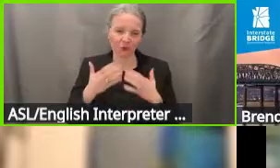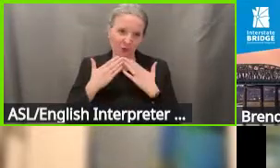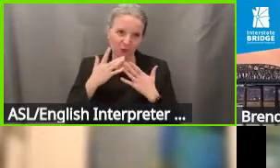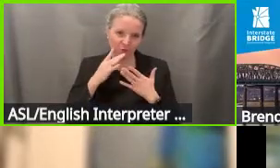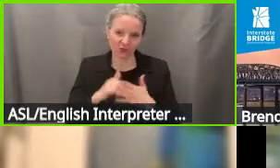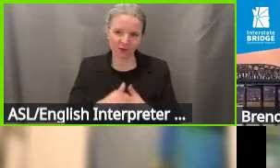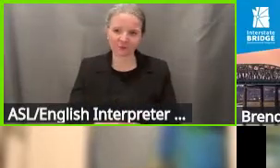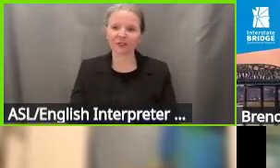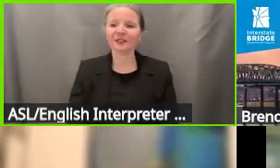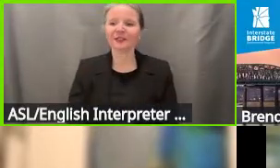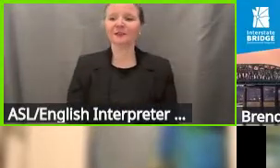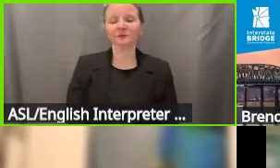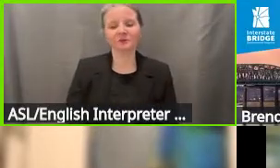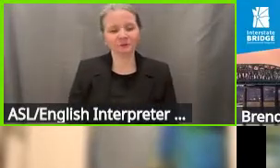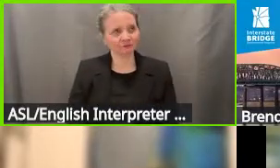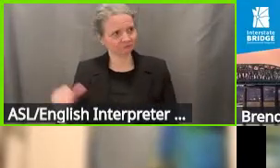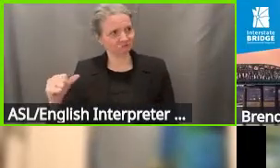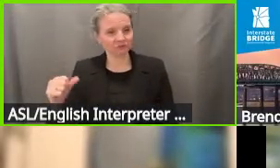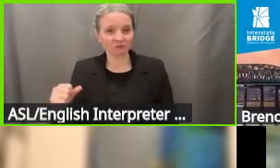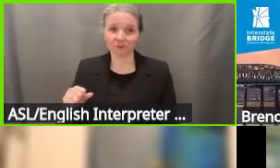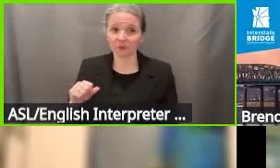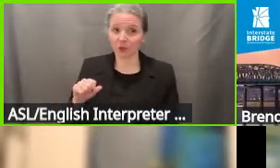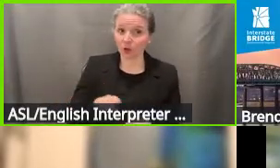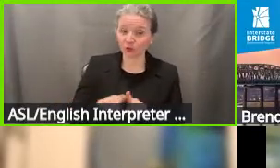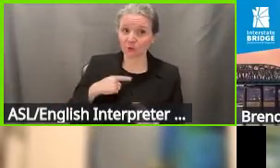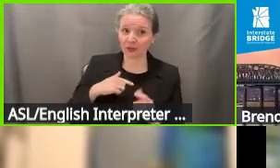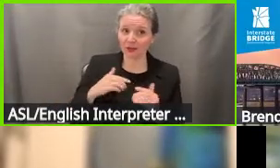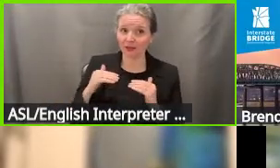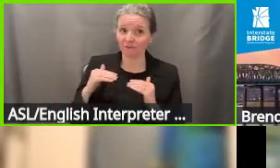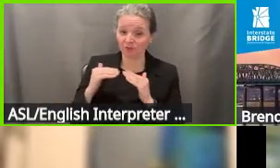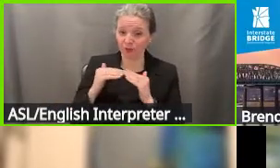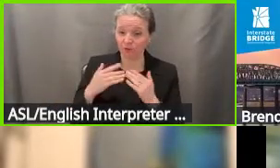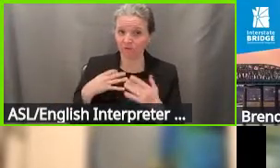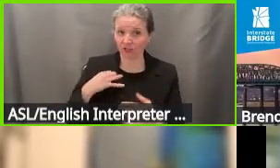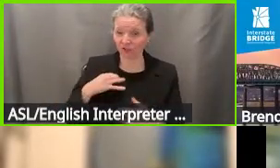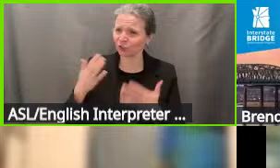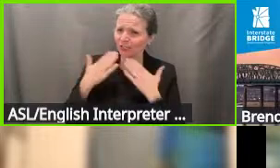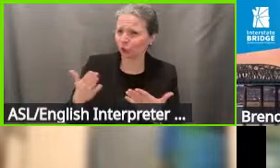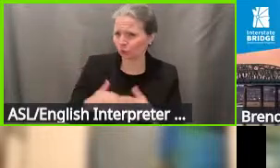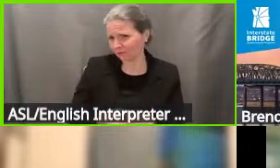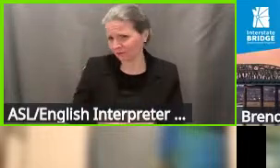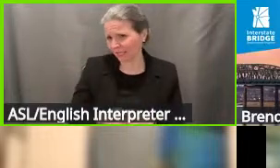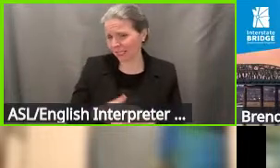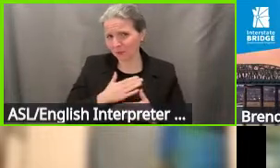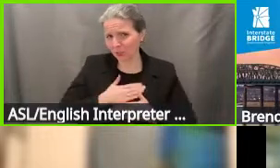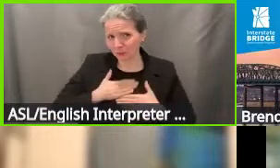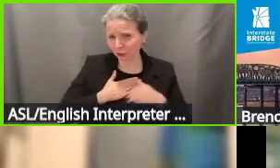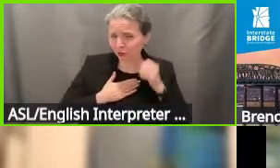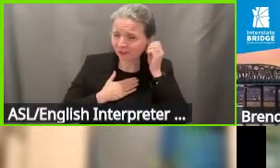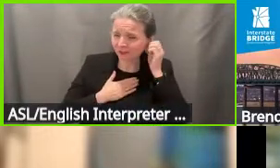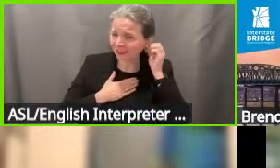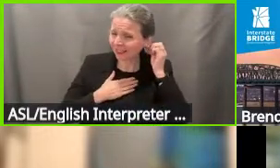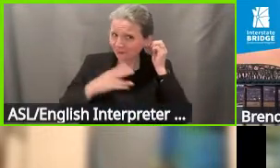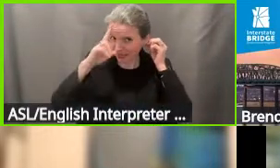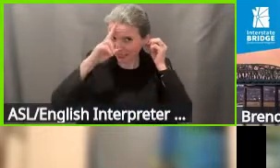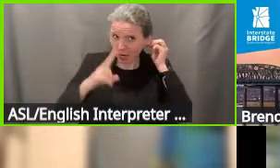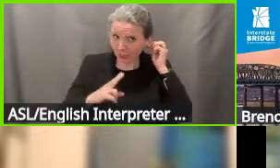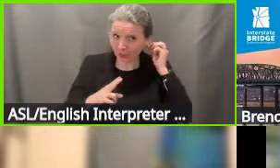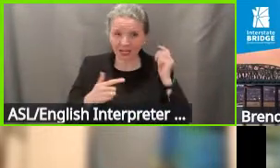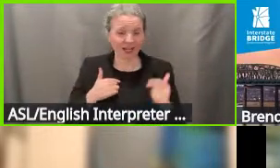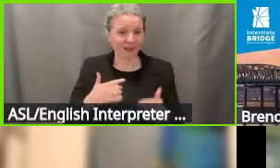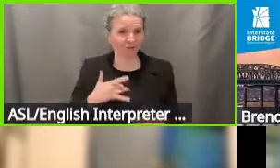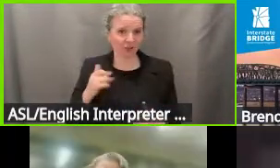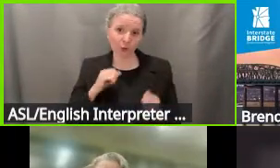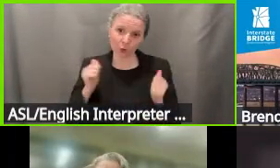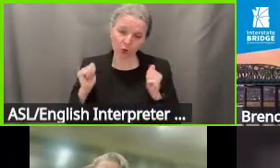for that. Mm-hmm. Also, to my fellow volunteers, thank you. It's been a pleasure, an honor. I do feel like